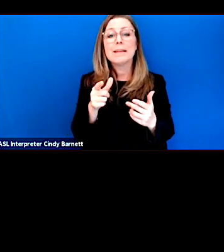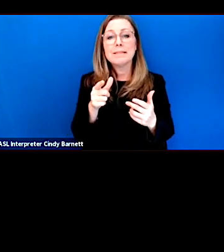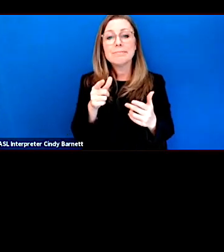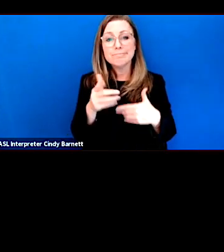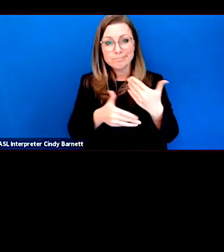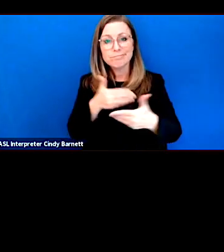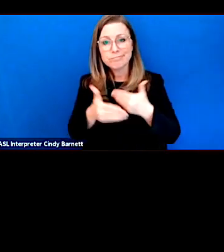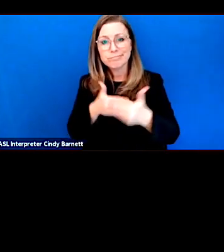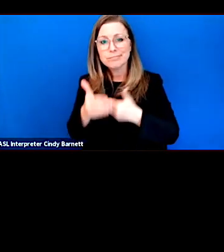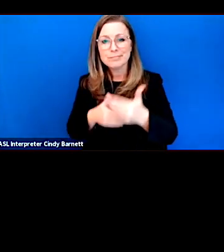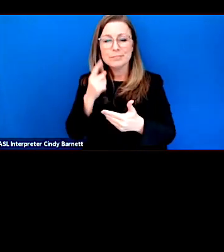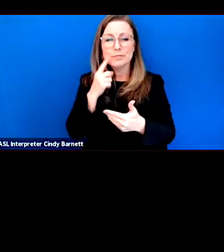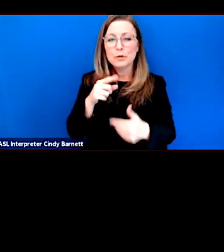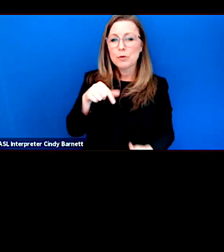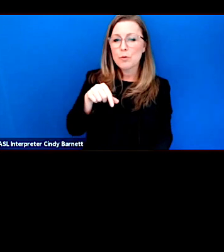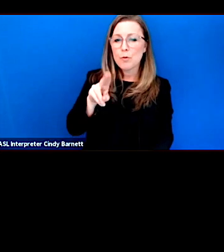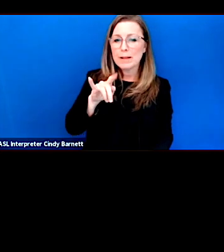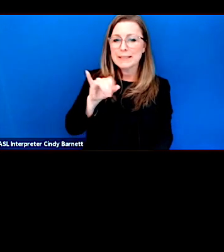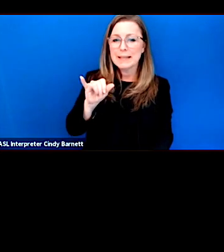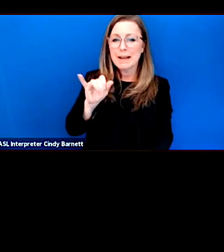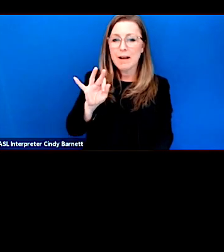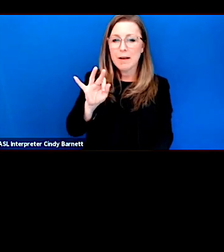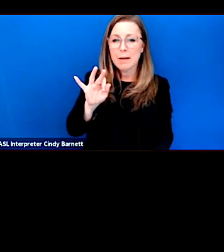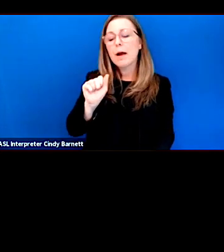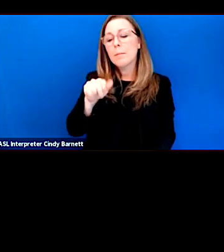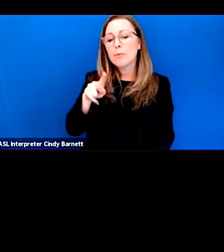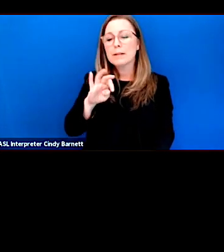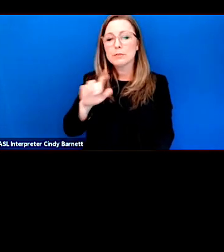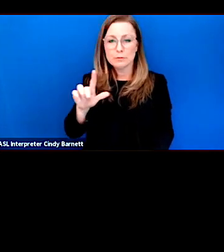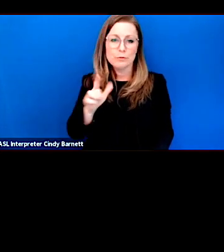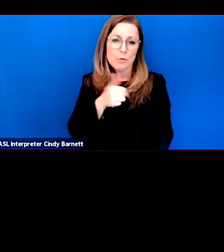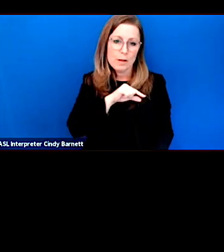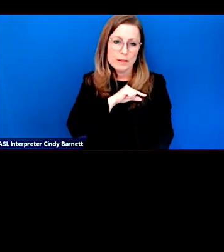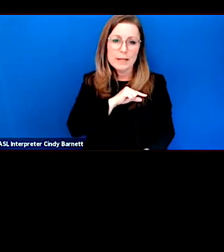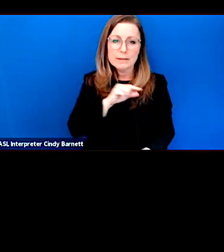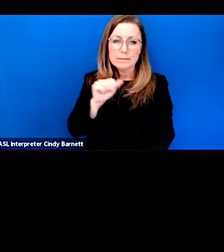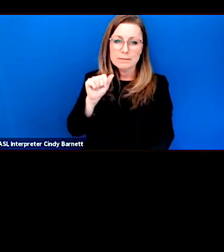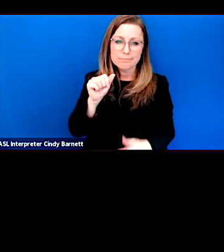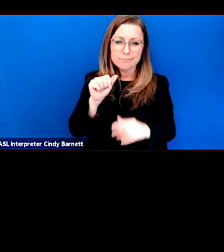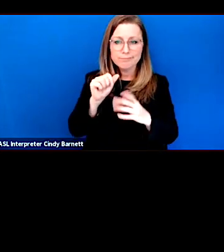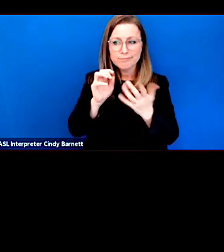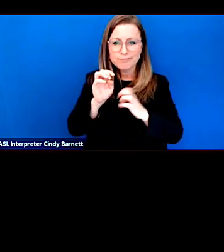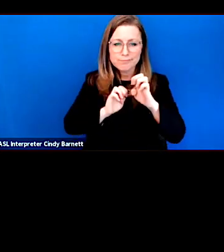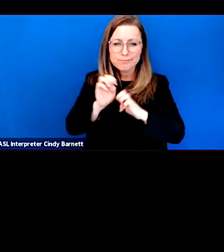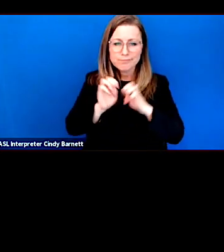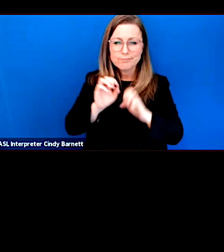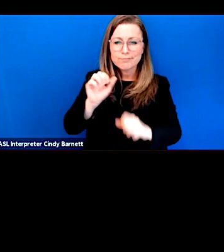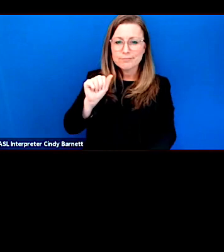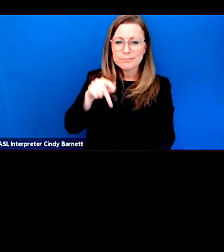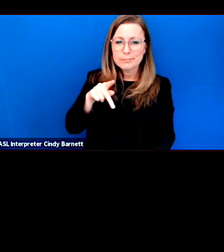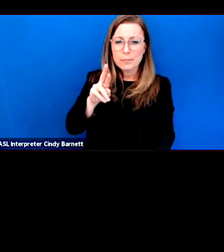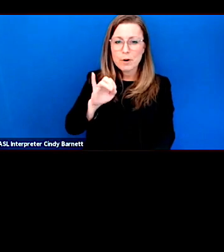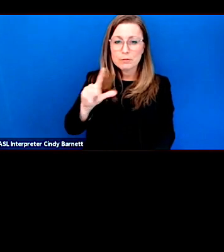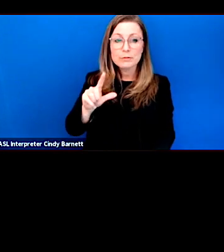filtering of quality appraisal. And as we see here in Tate's, it does fulfill on the surface both filter 1